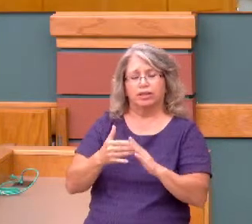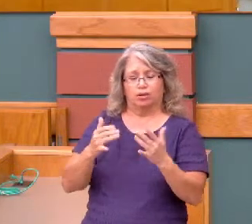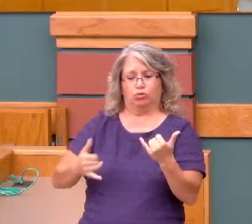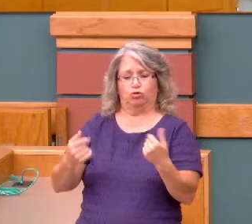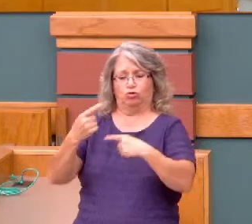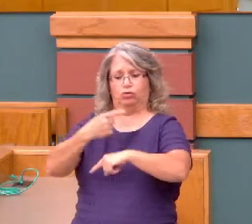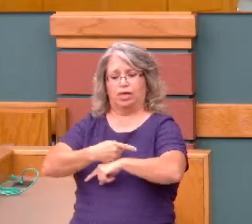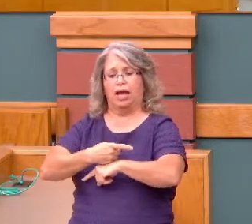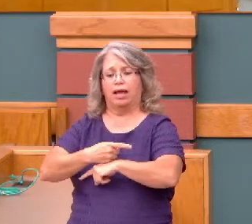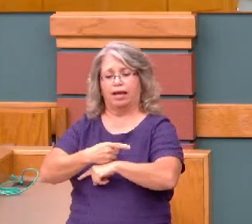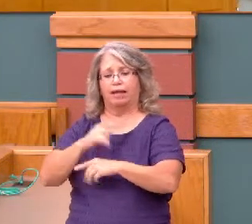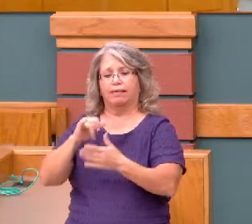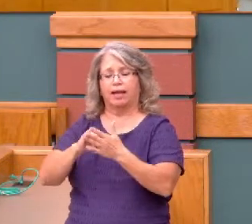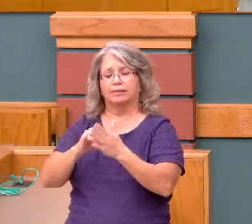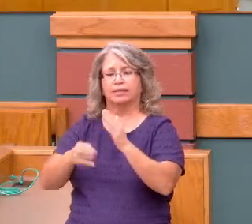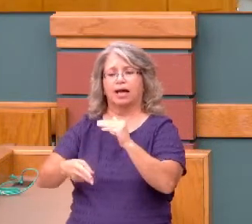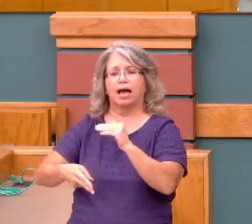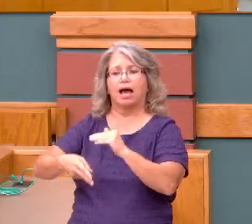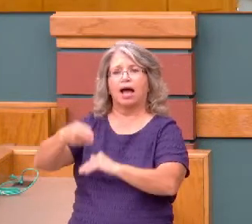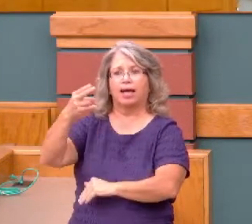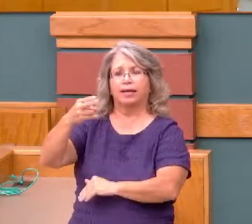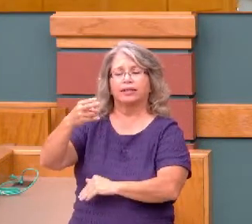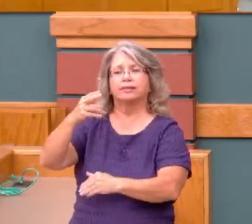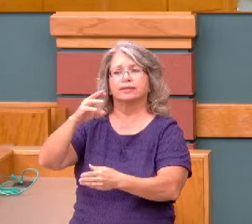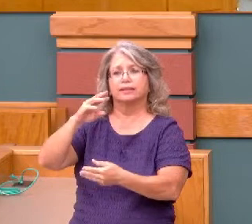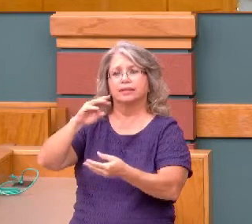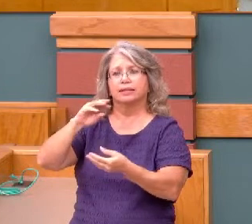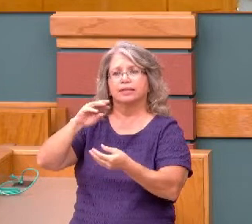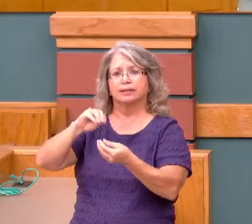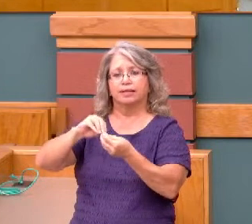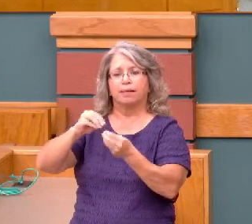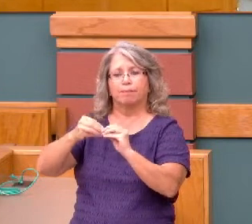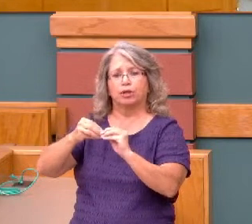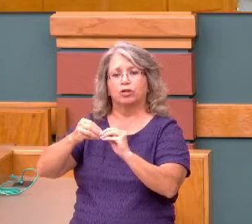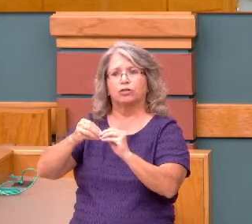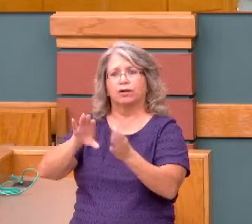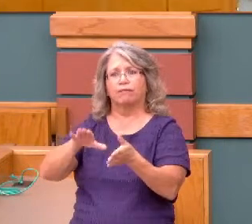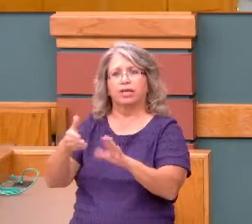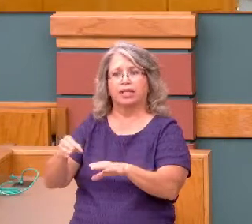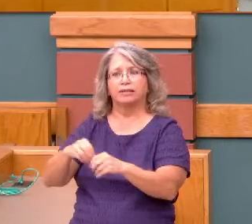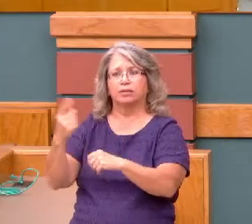death count for Nueces County because of COVID-19.